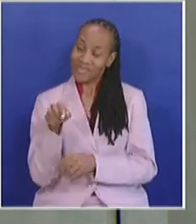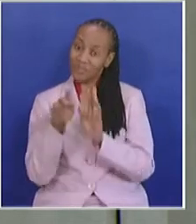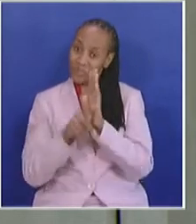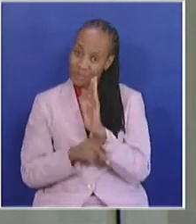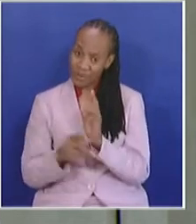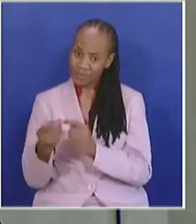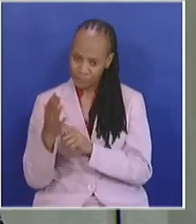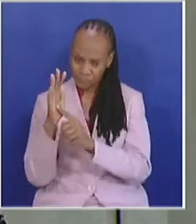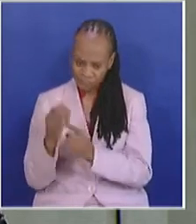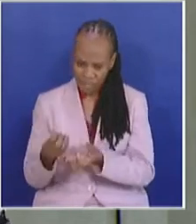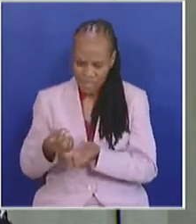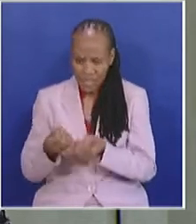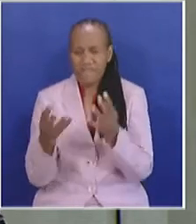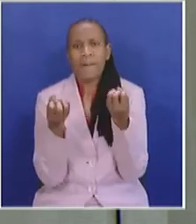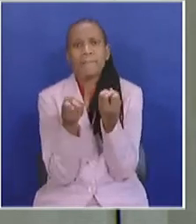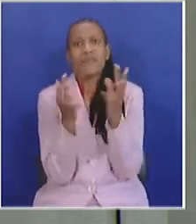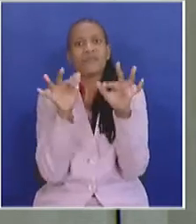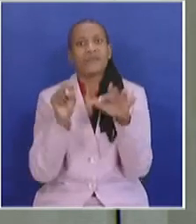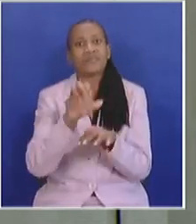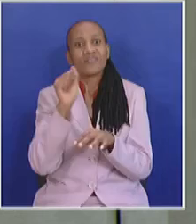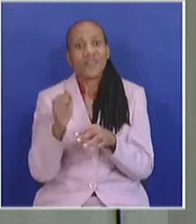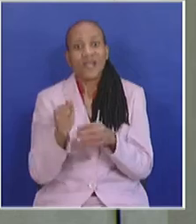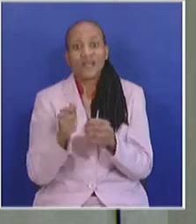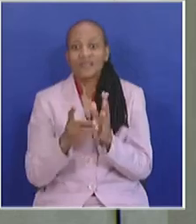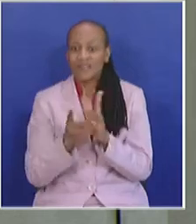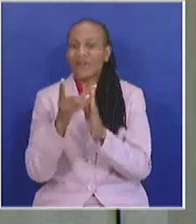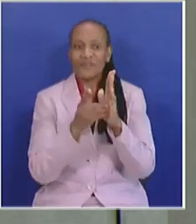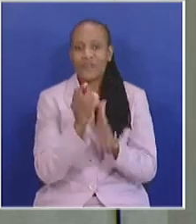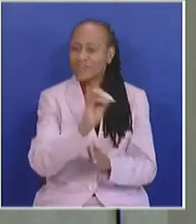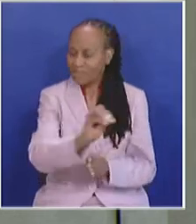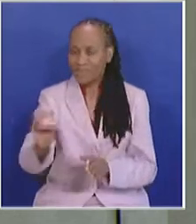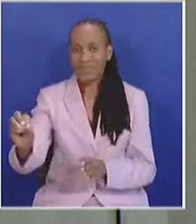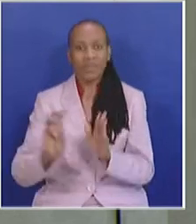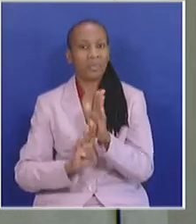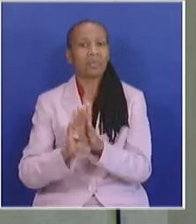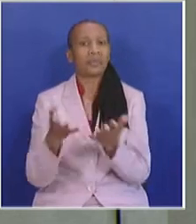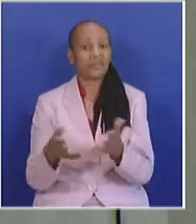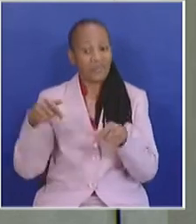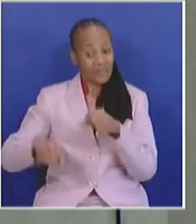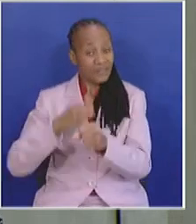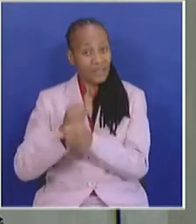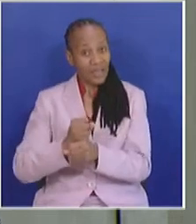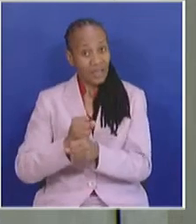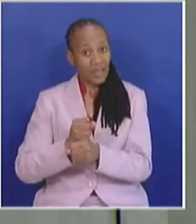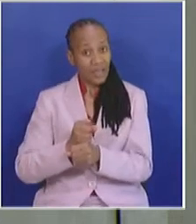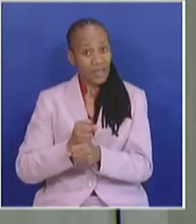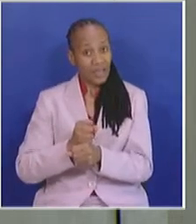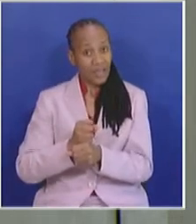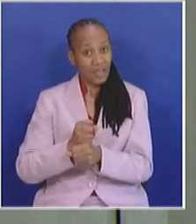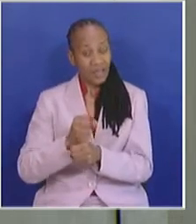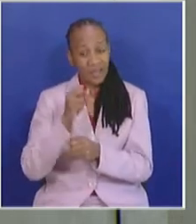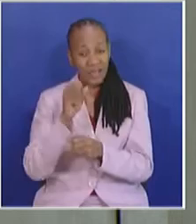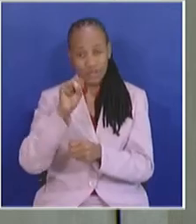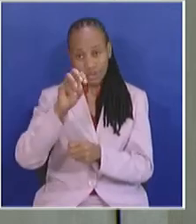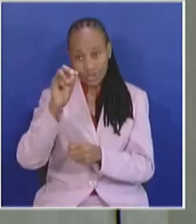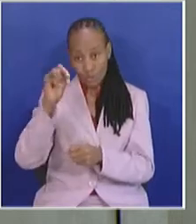service delivery to our communities across the country. In his State of the Nation address in 2012, His